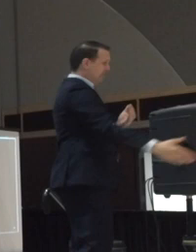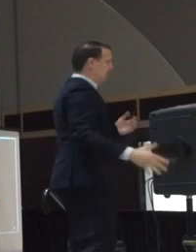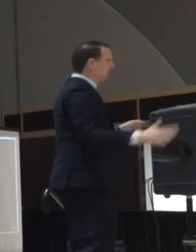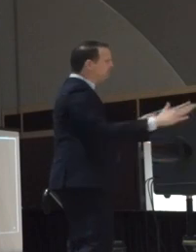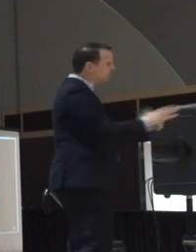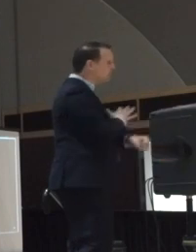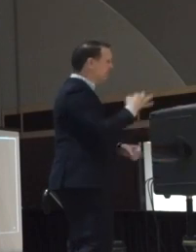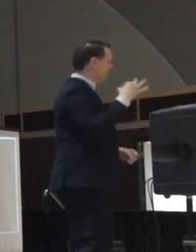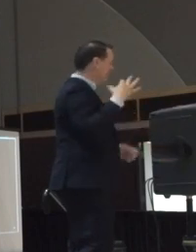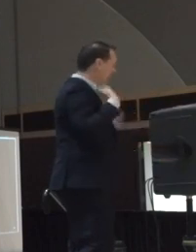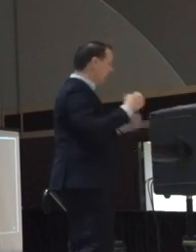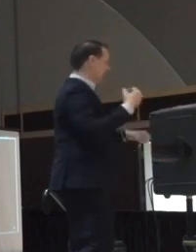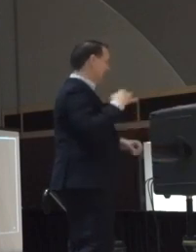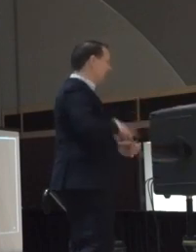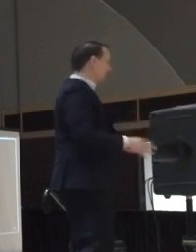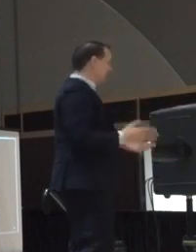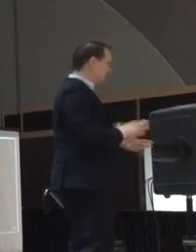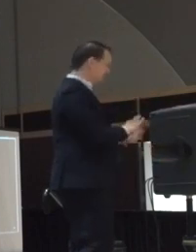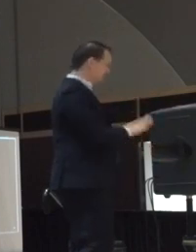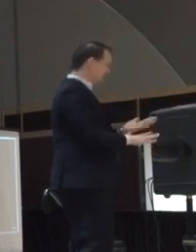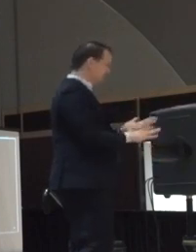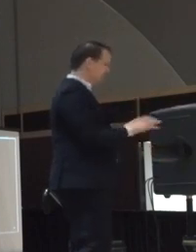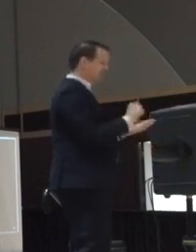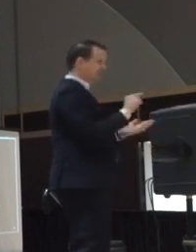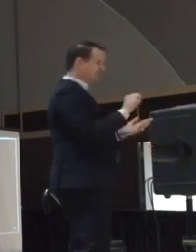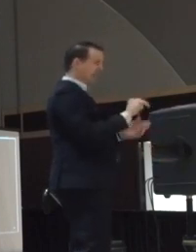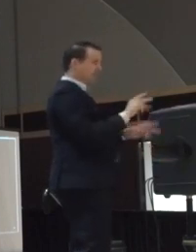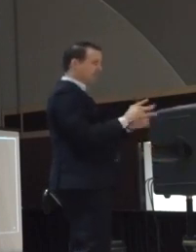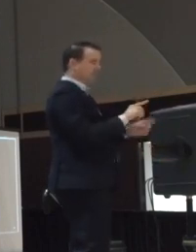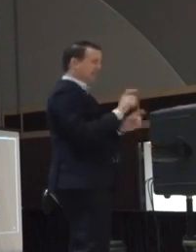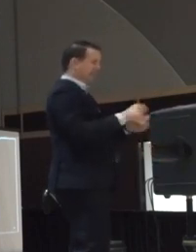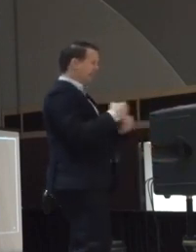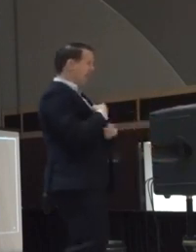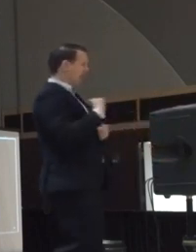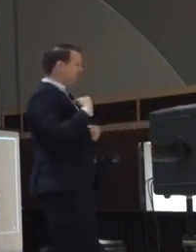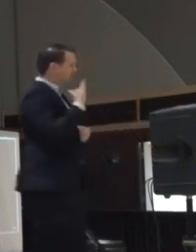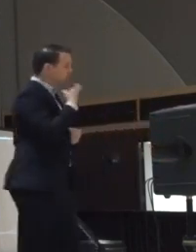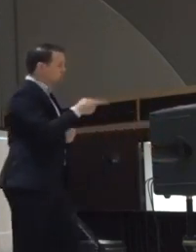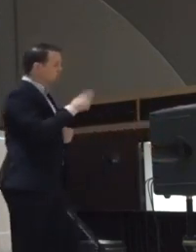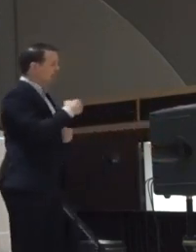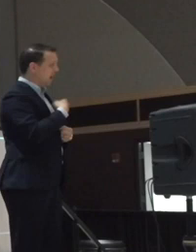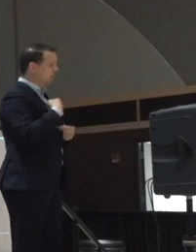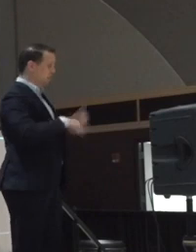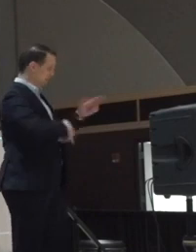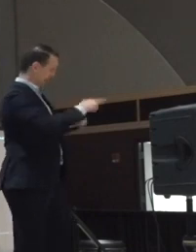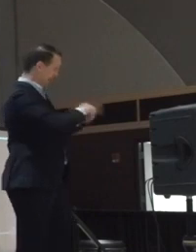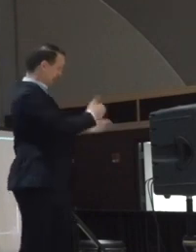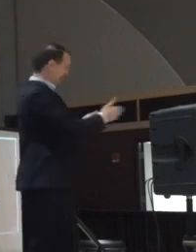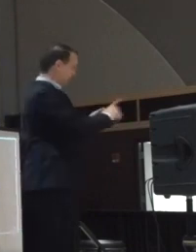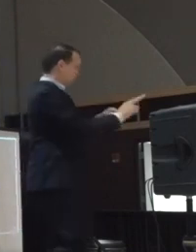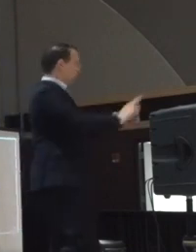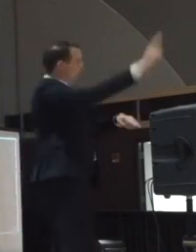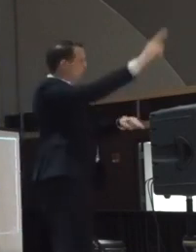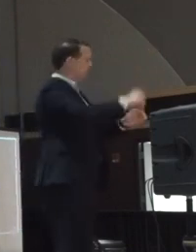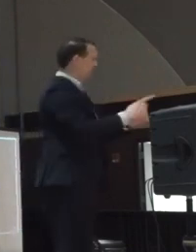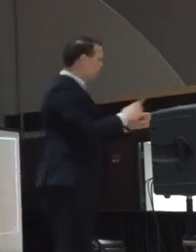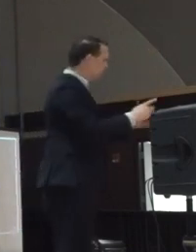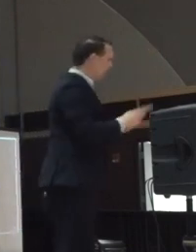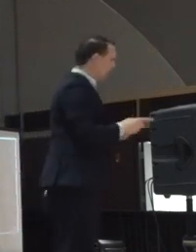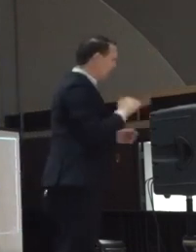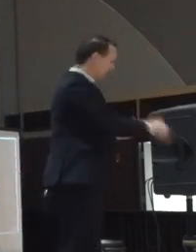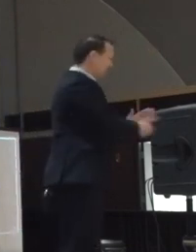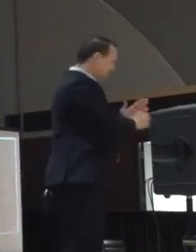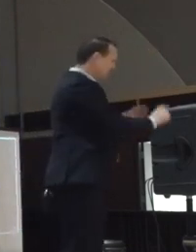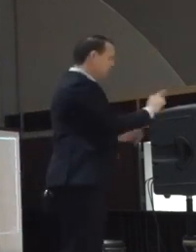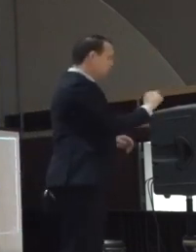health benefits. Yep, new STEM people need us because you need us to like build a thing you launch the rocket off of. That's a